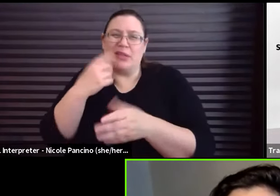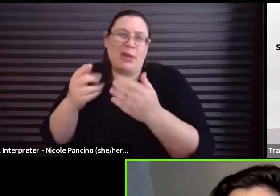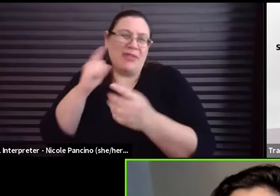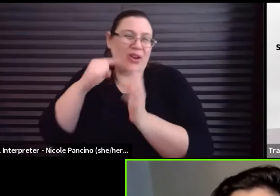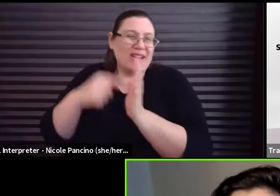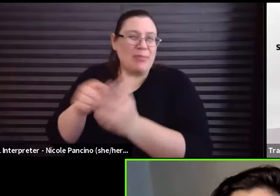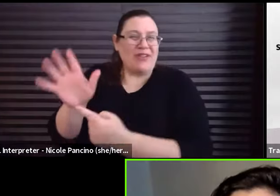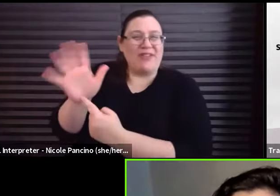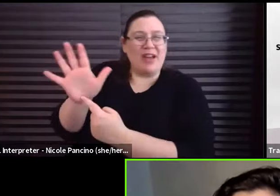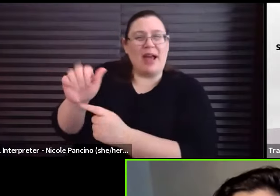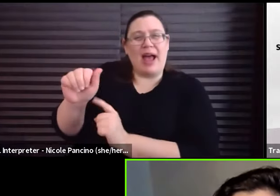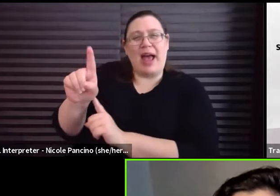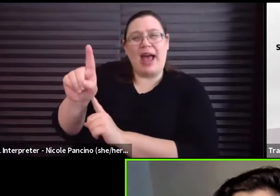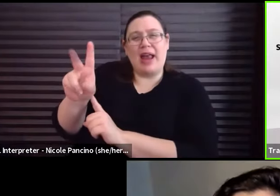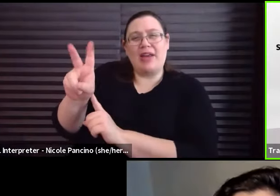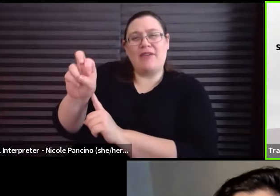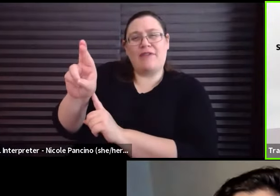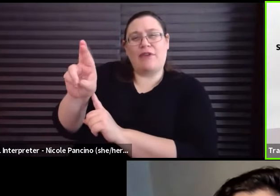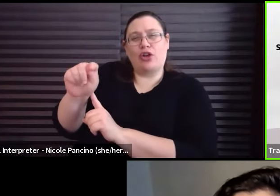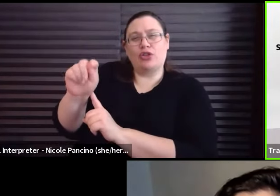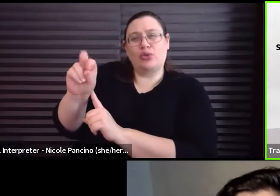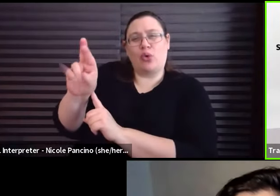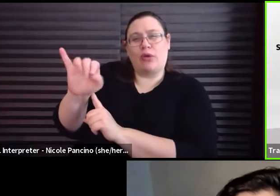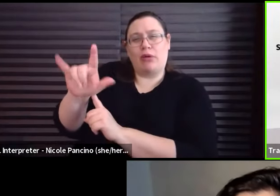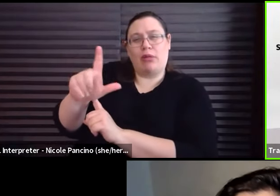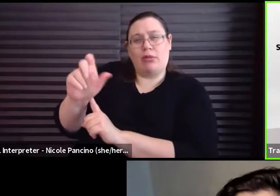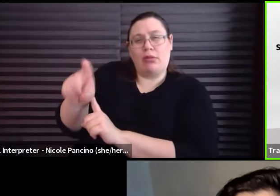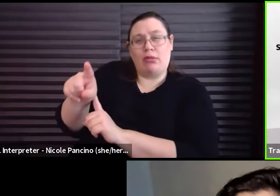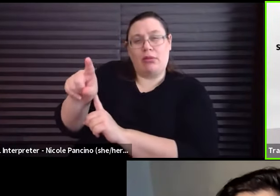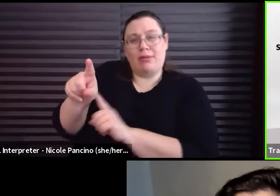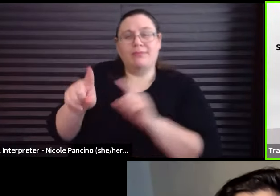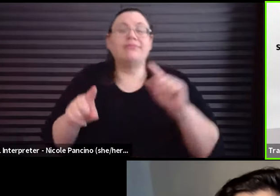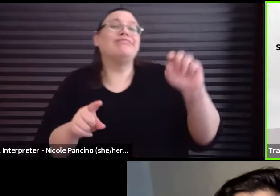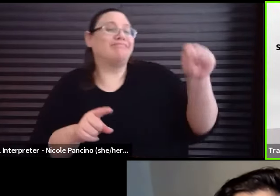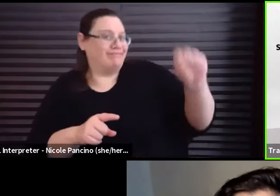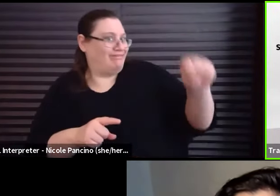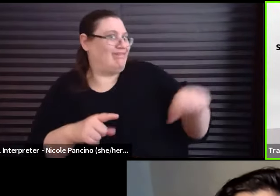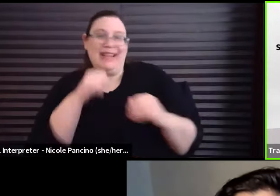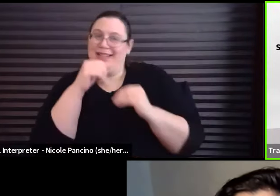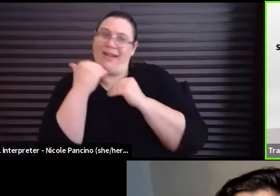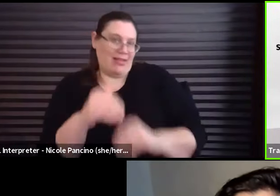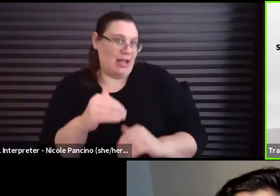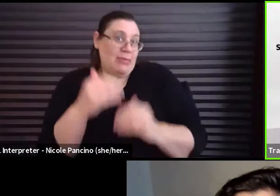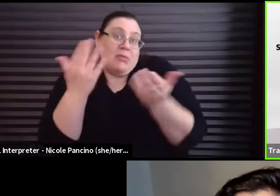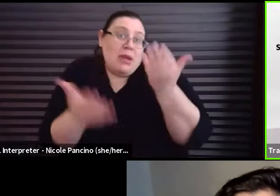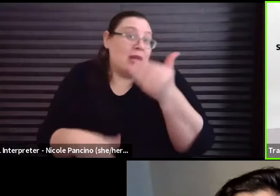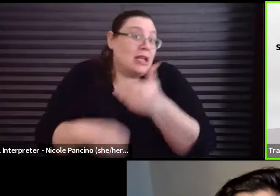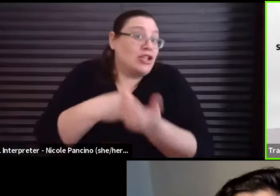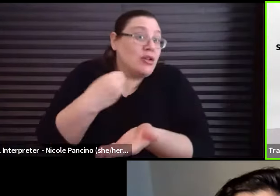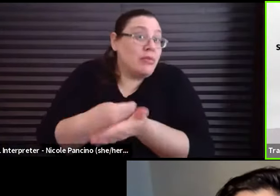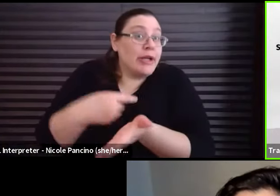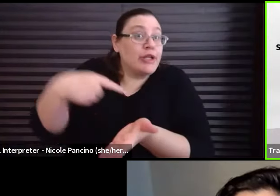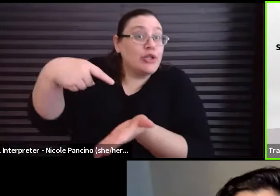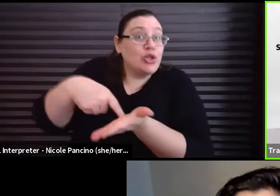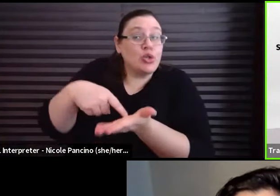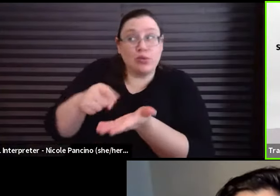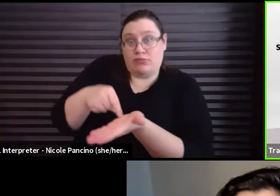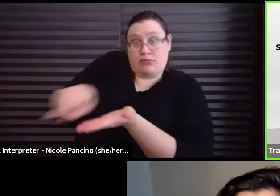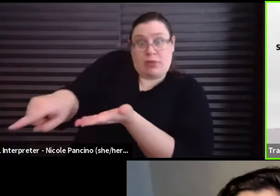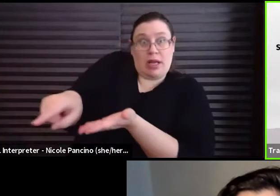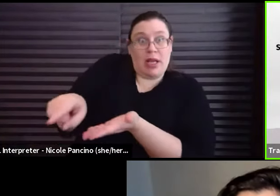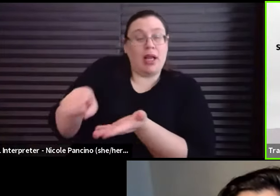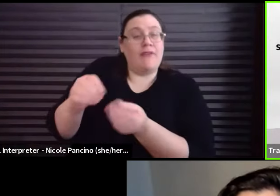advertorial. Yes, it is not limited. There may be additional monies due to performers for longer